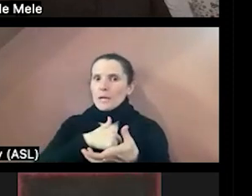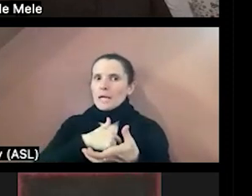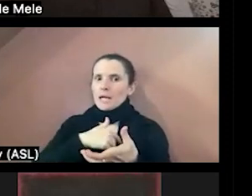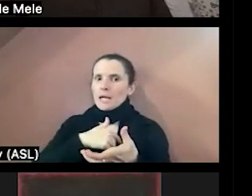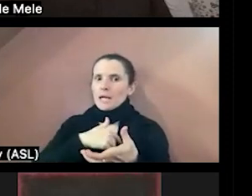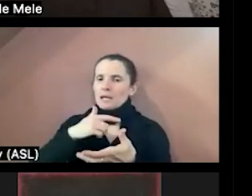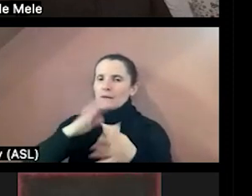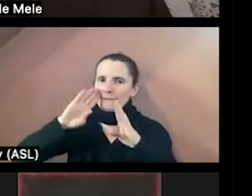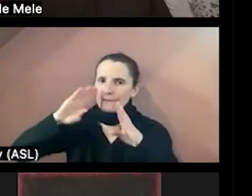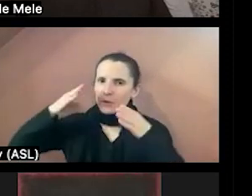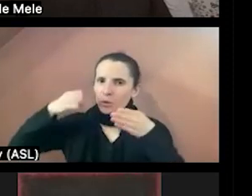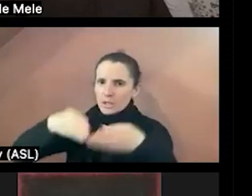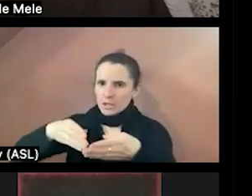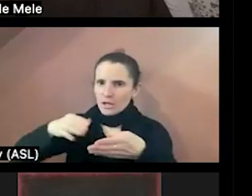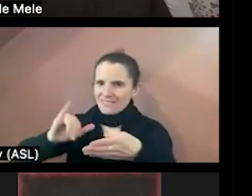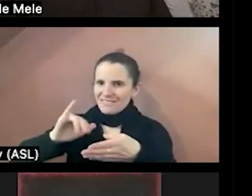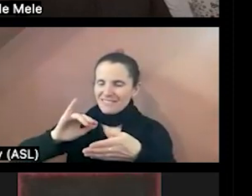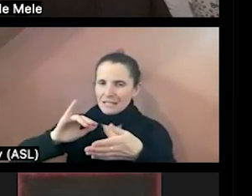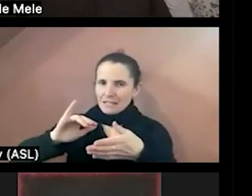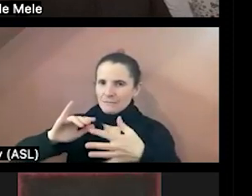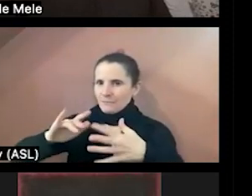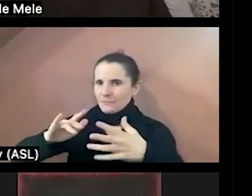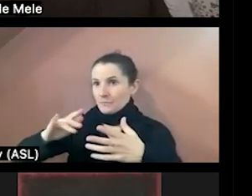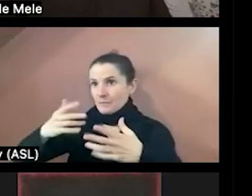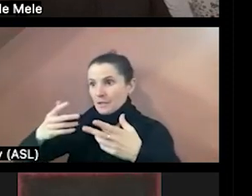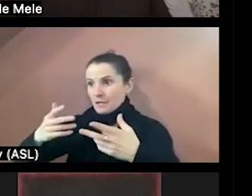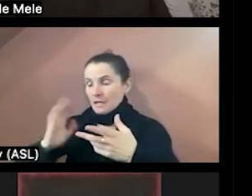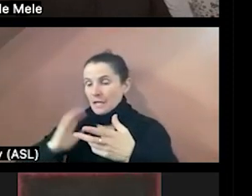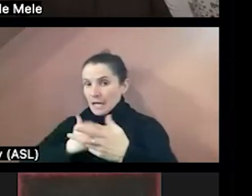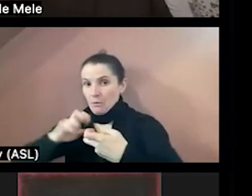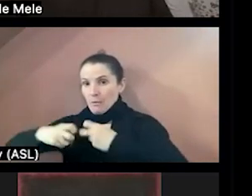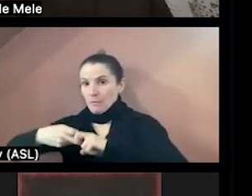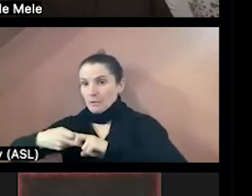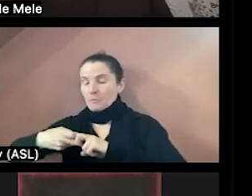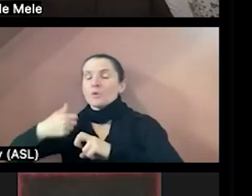groups, transform them into graph problems.